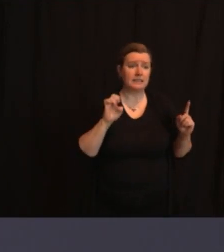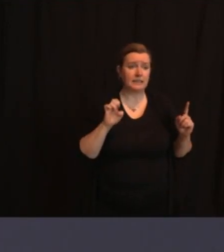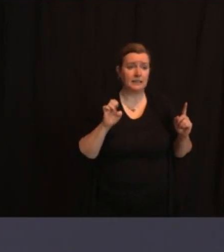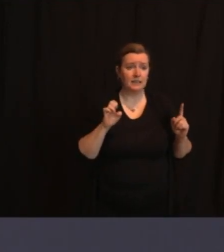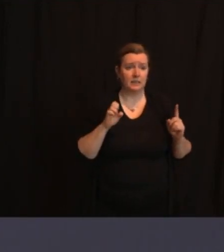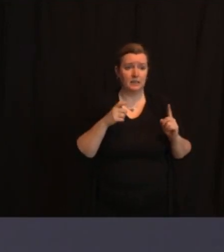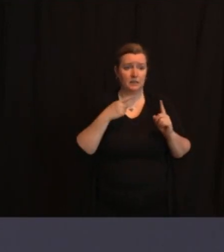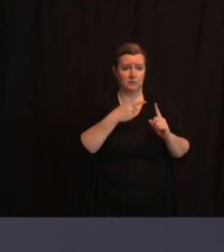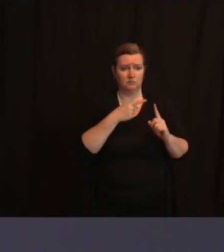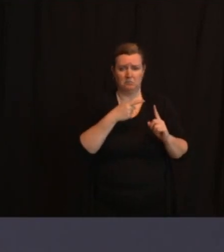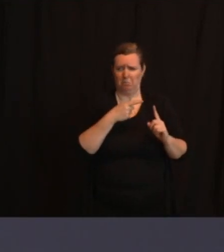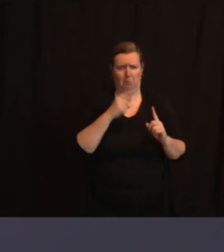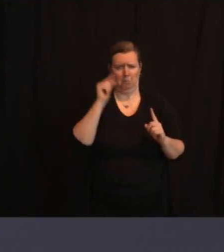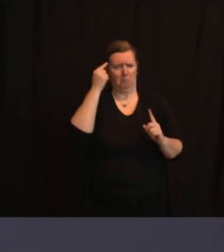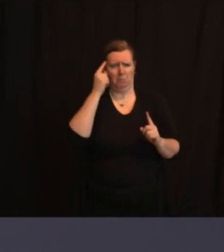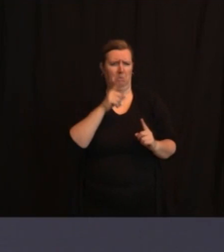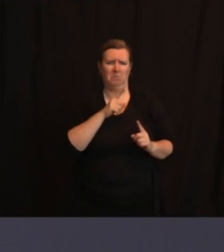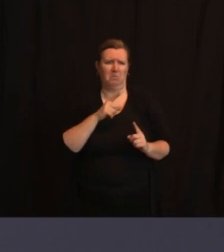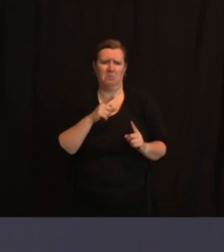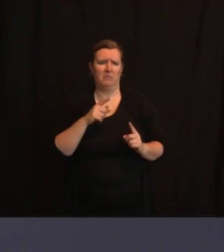is spoken, and